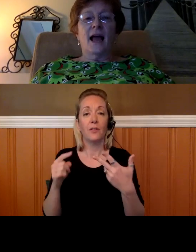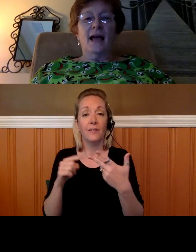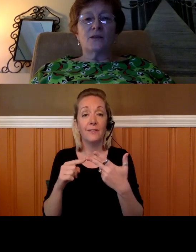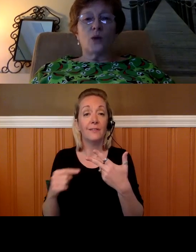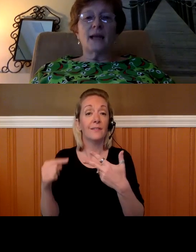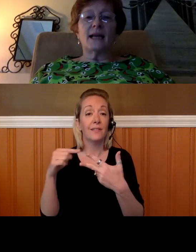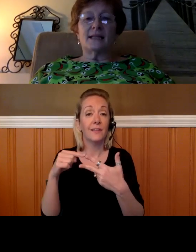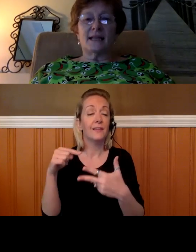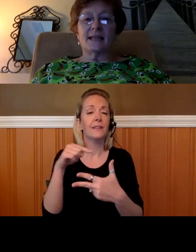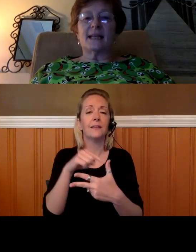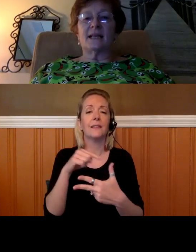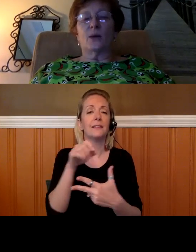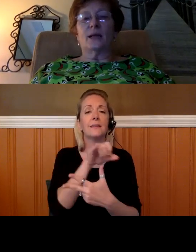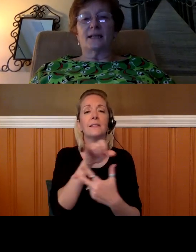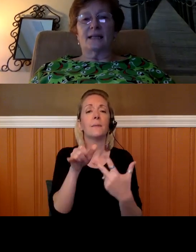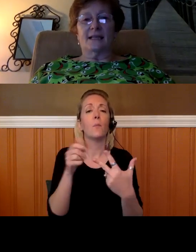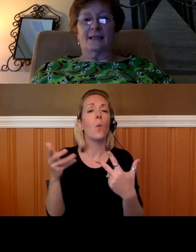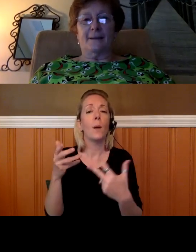as this, as well as this?